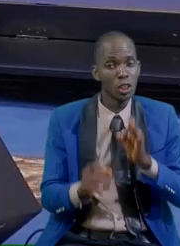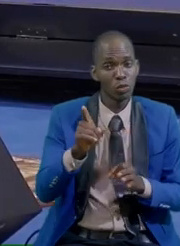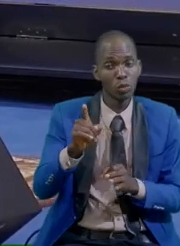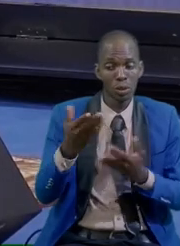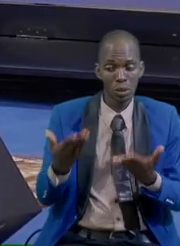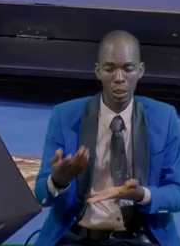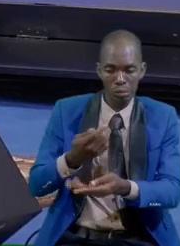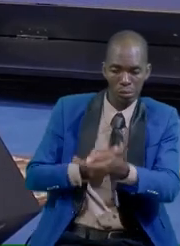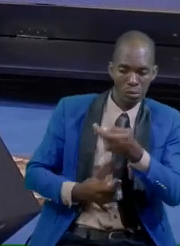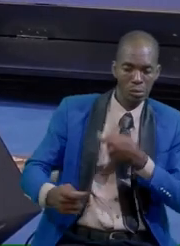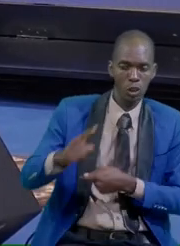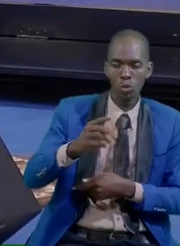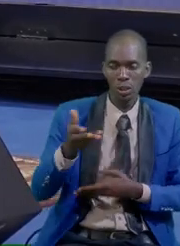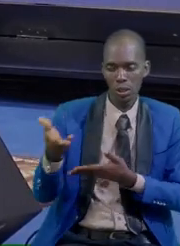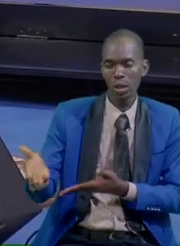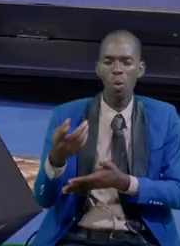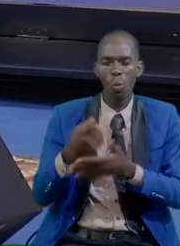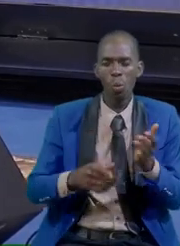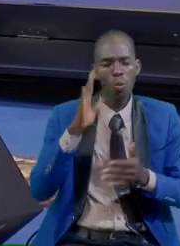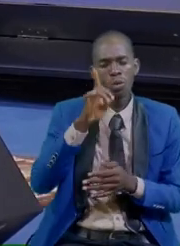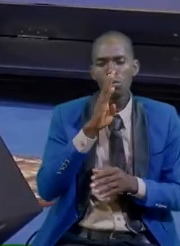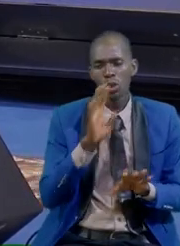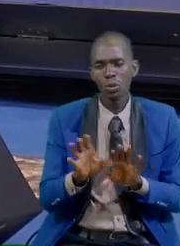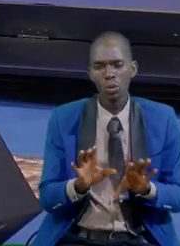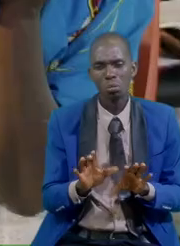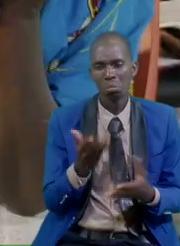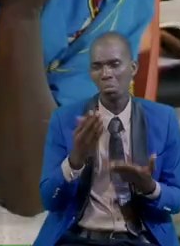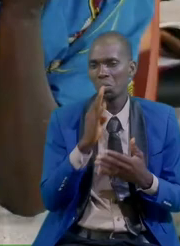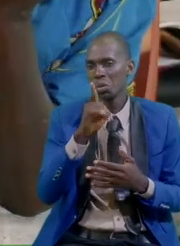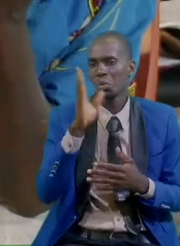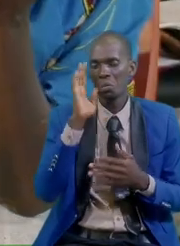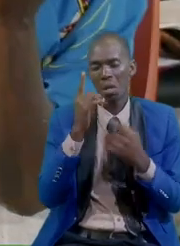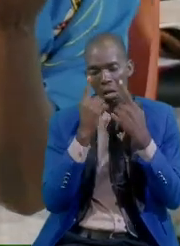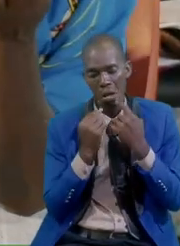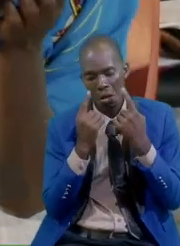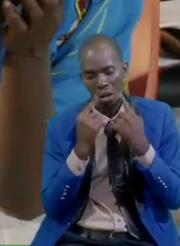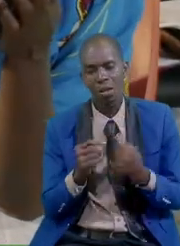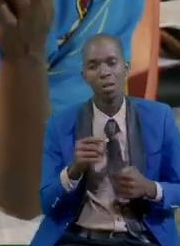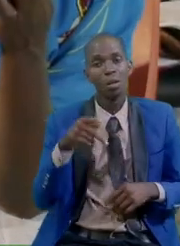done? Maybe you'll be crying. Paul did not cry. You'll not cry again.